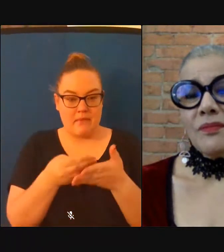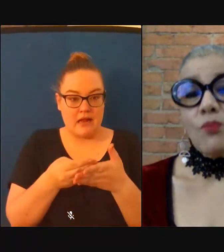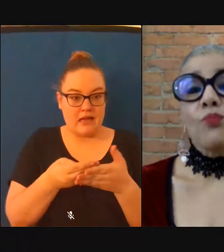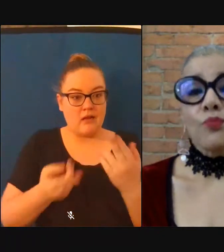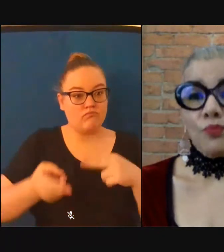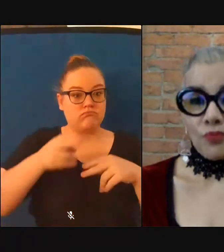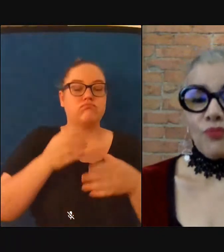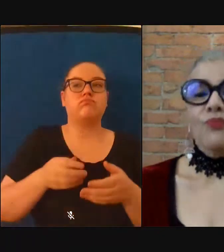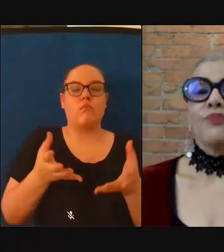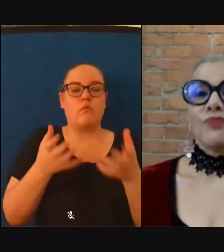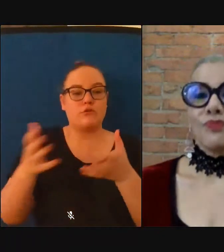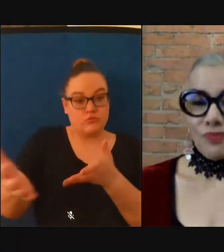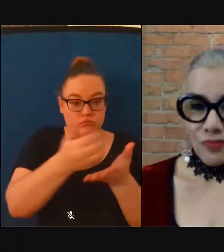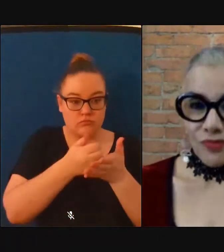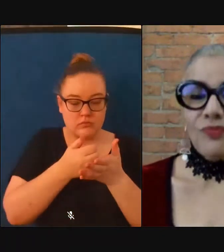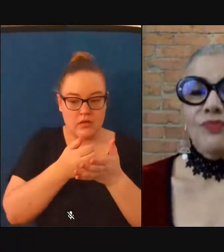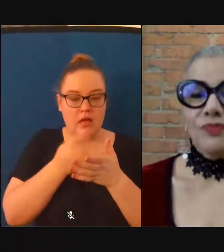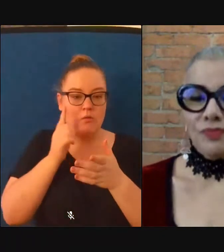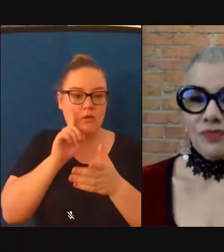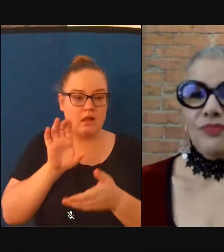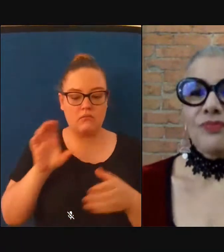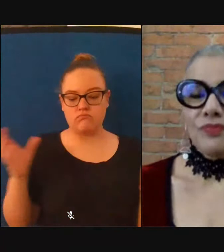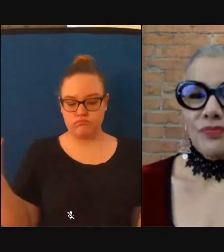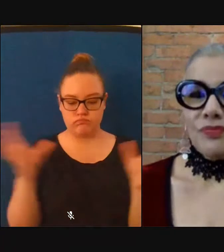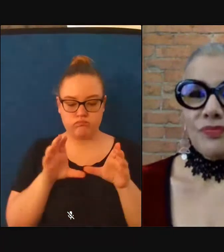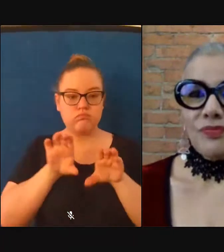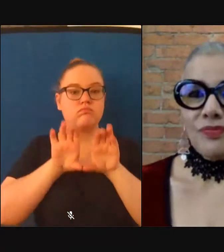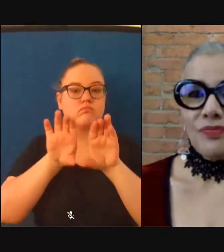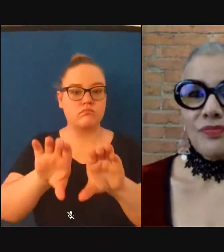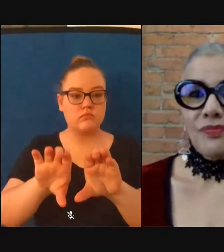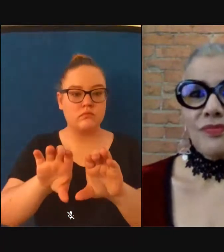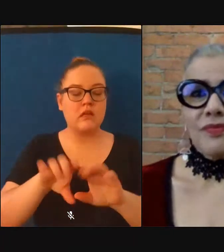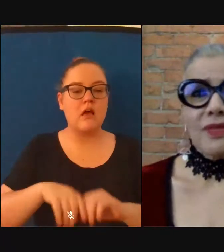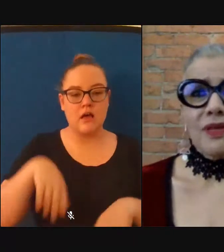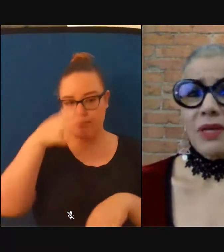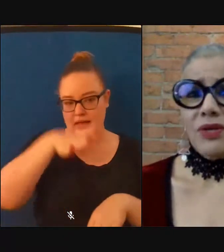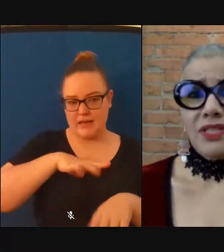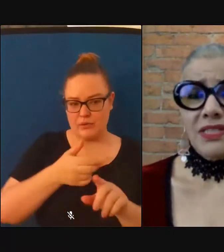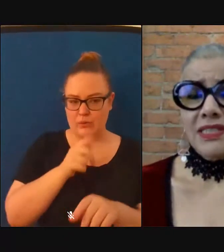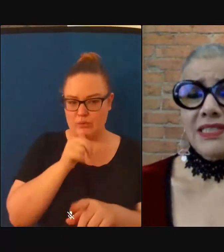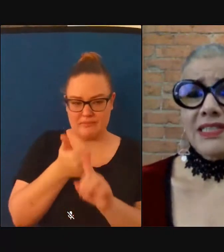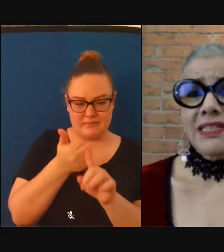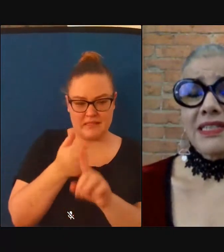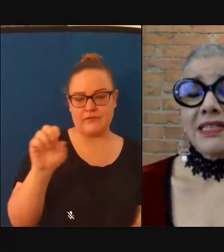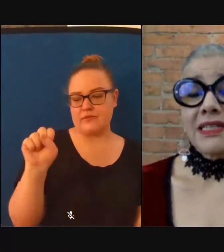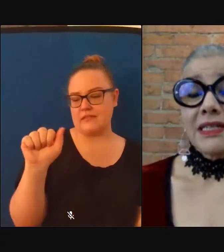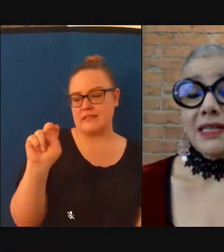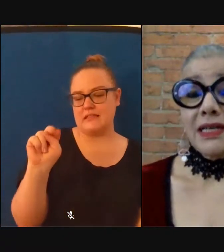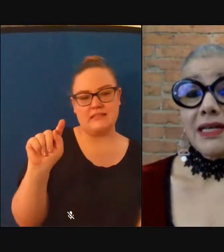abuser and Satanist who had admitted to Politico that he drank goat blood for his religious